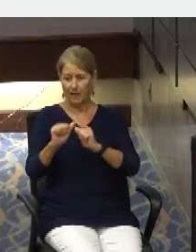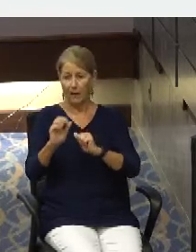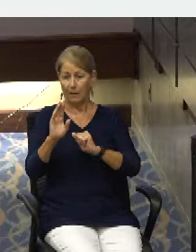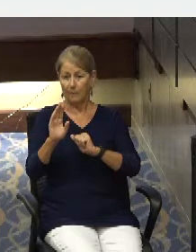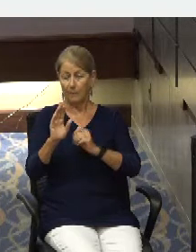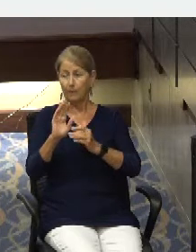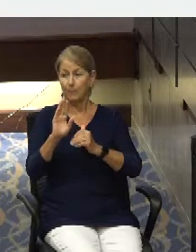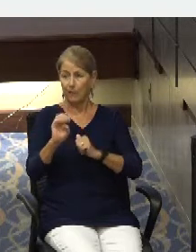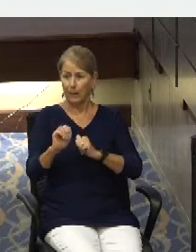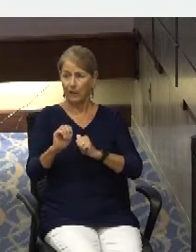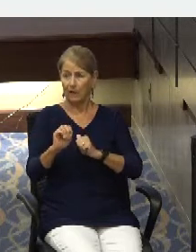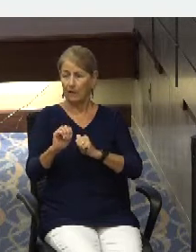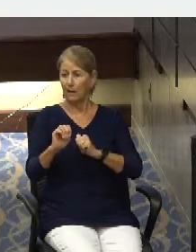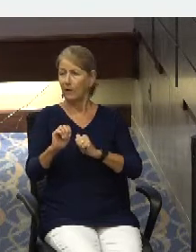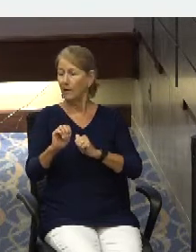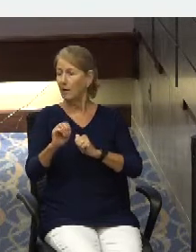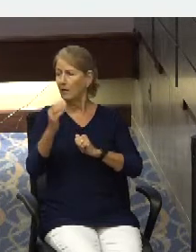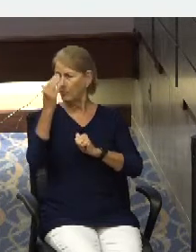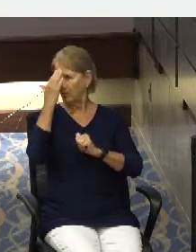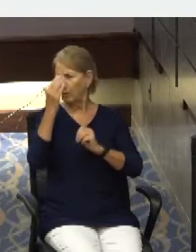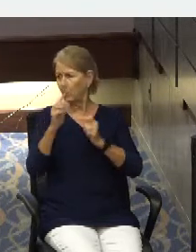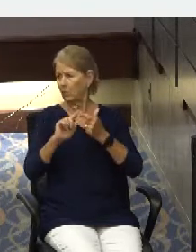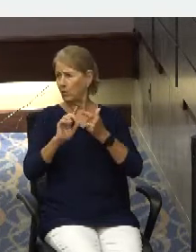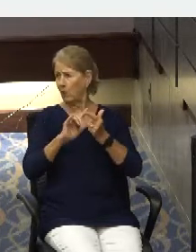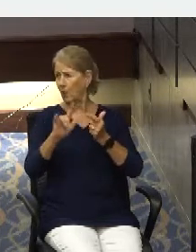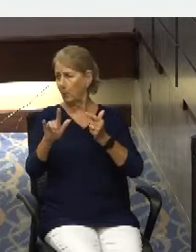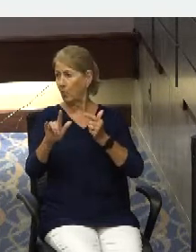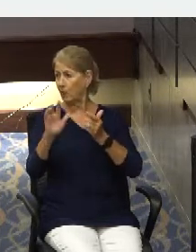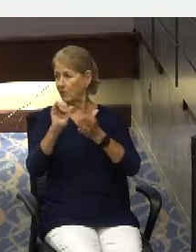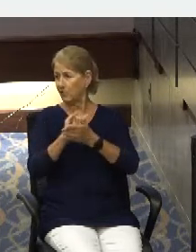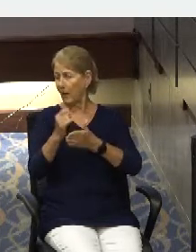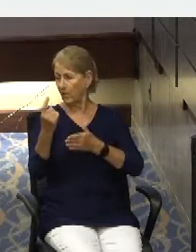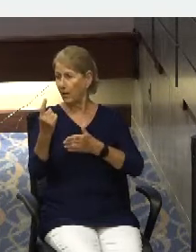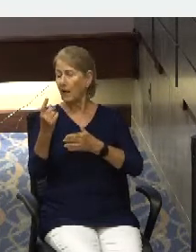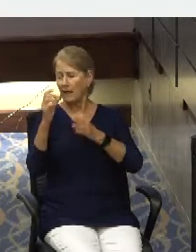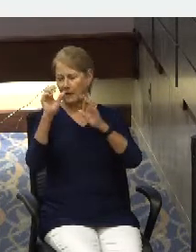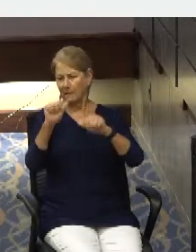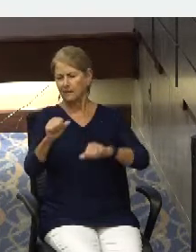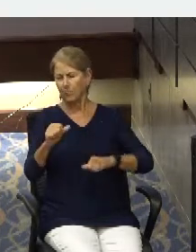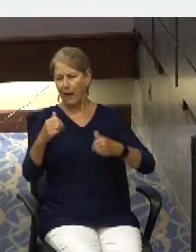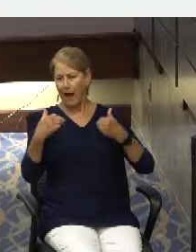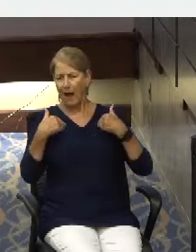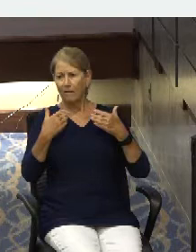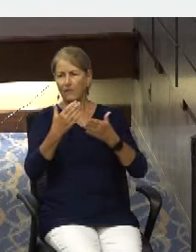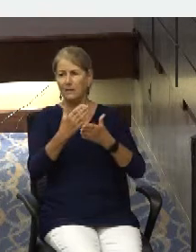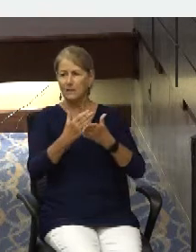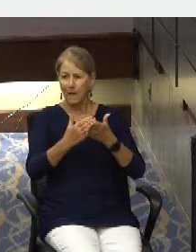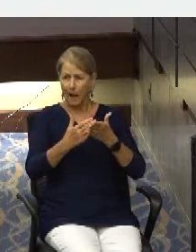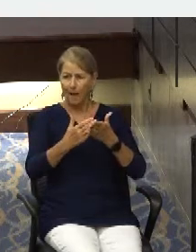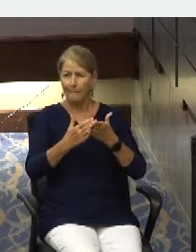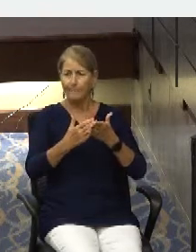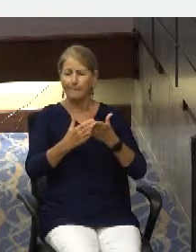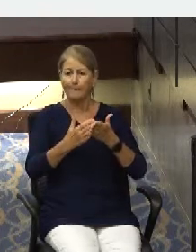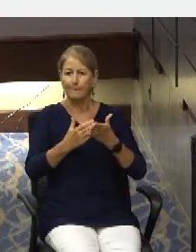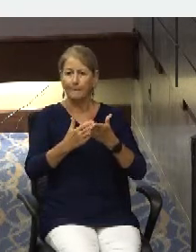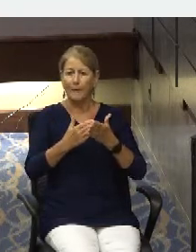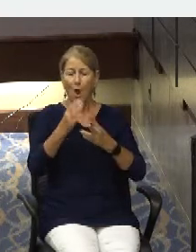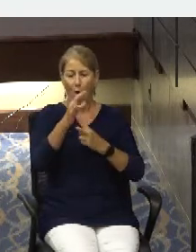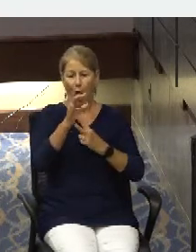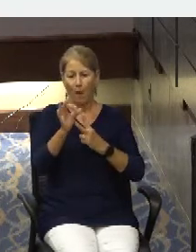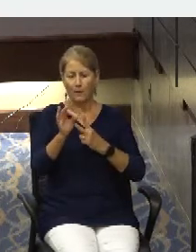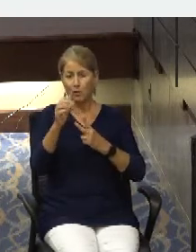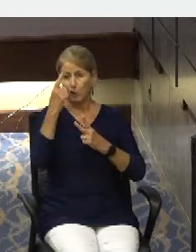airport. Is that? Yes. Yes. So we have some of the options